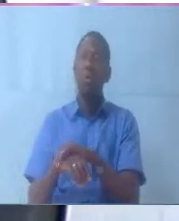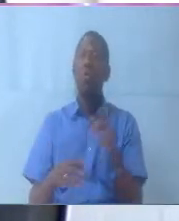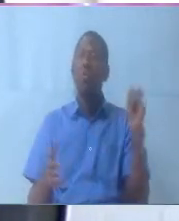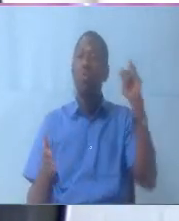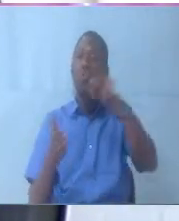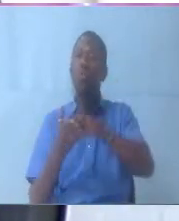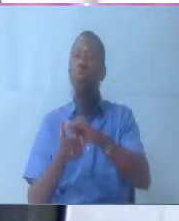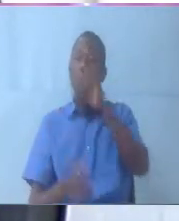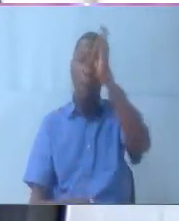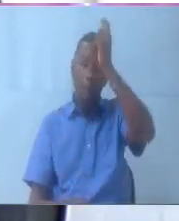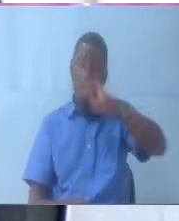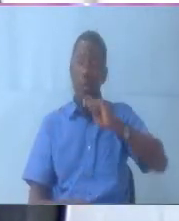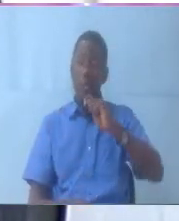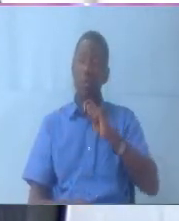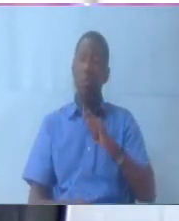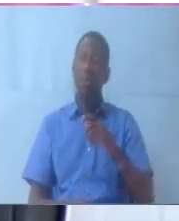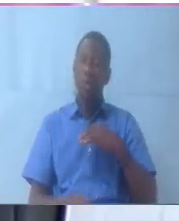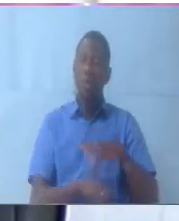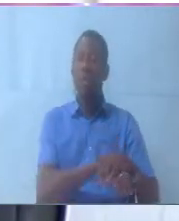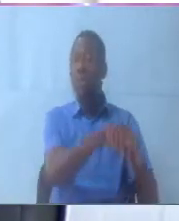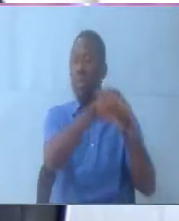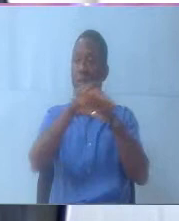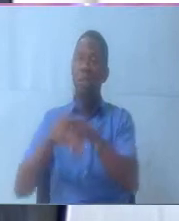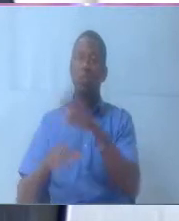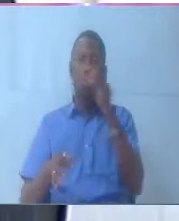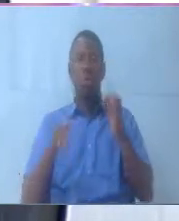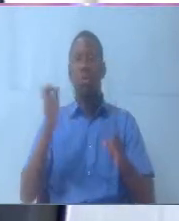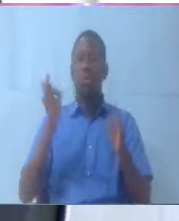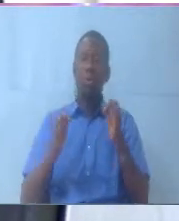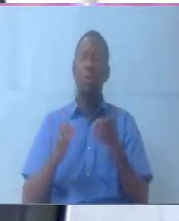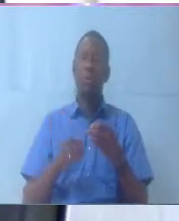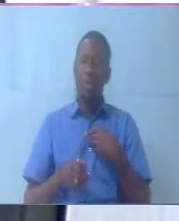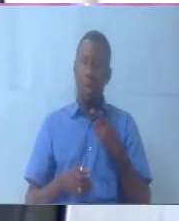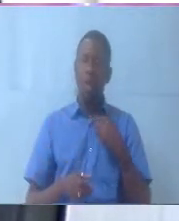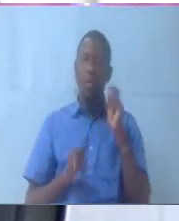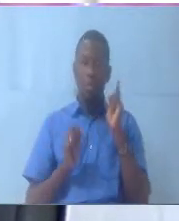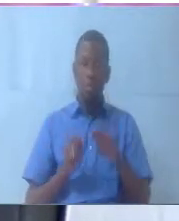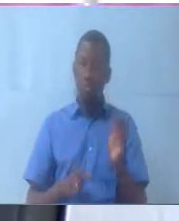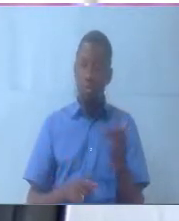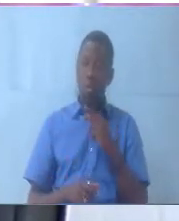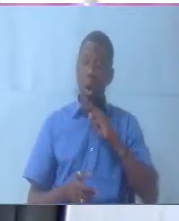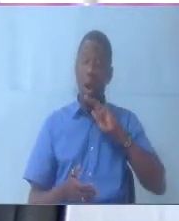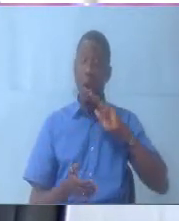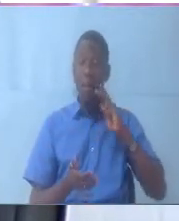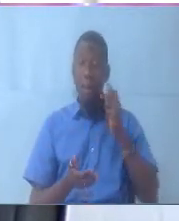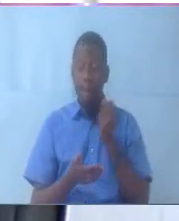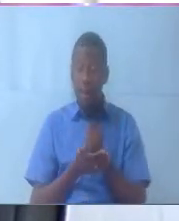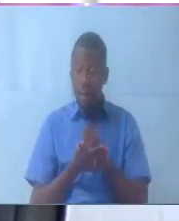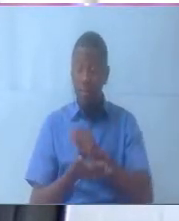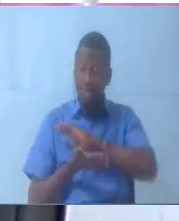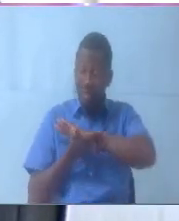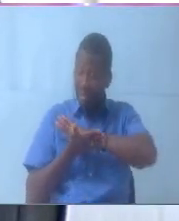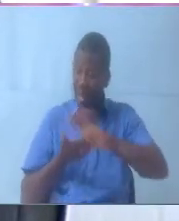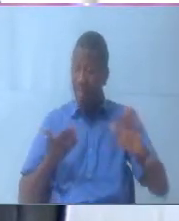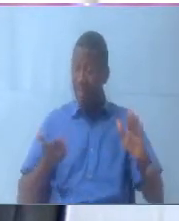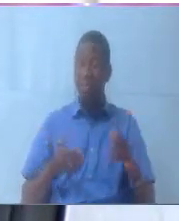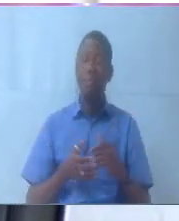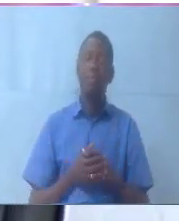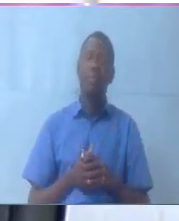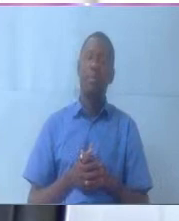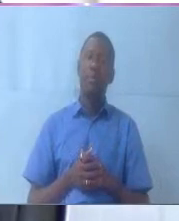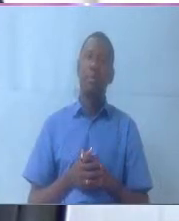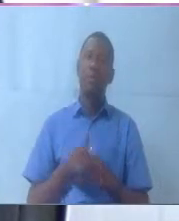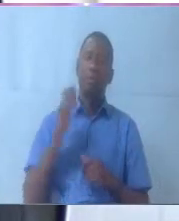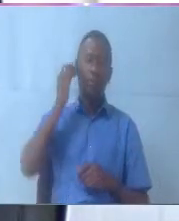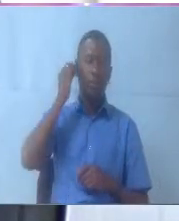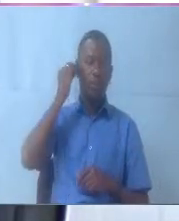court. Ina te samba kitola. Said, well, they have to go and prove their innocence. Ko yeta ye fan sene andi dia mo nyinkolo. I acquitted and